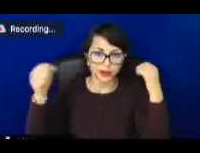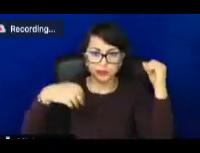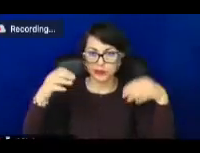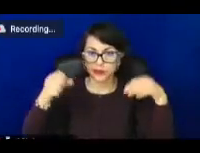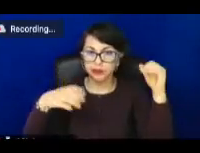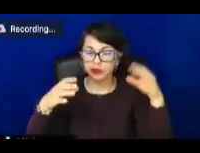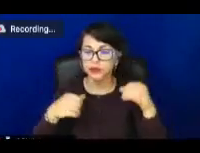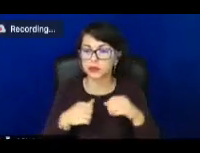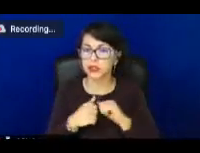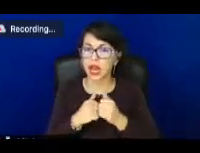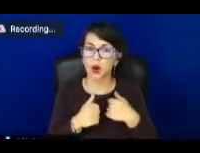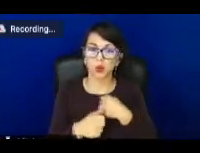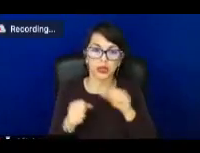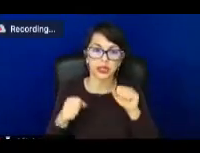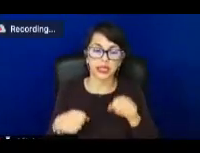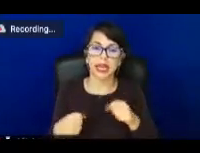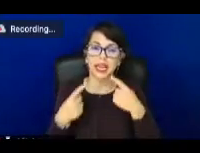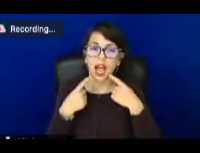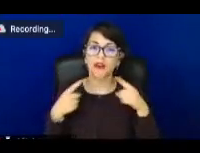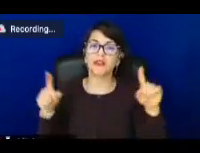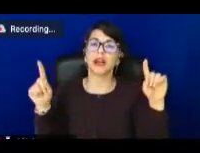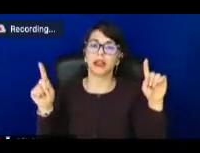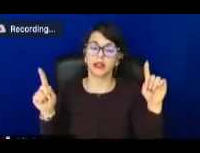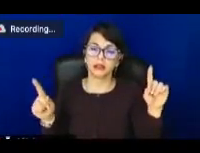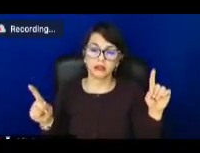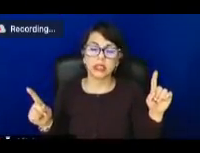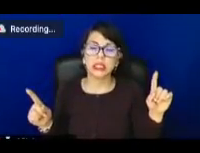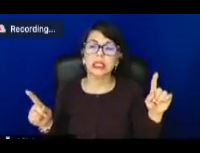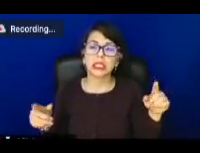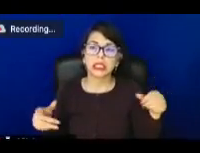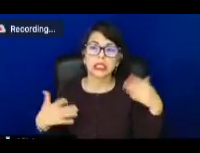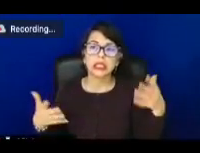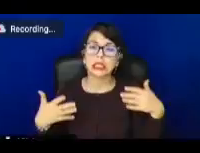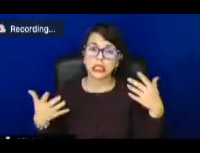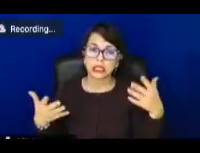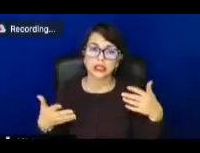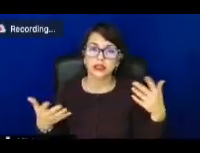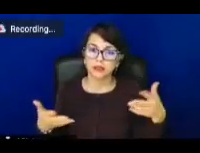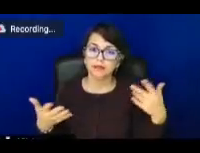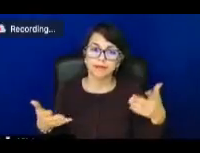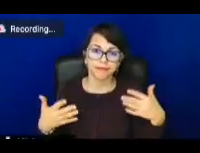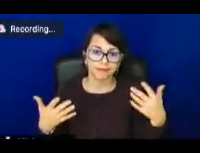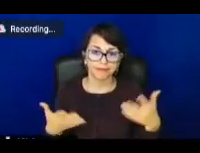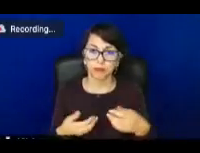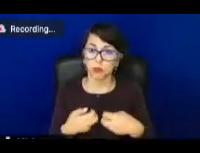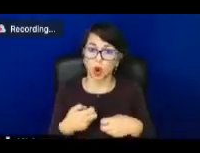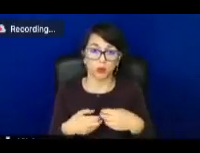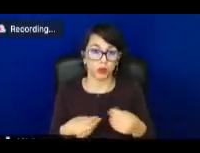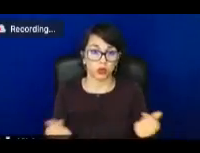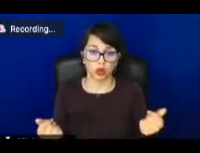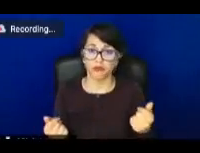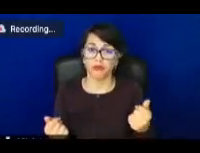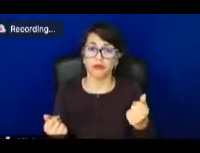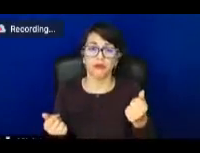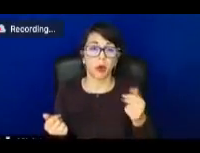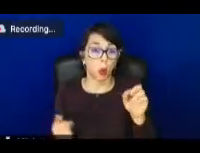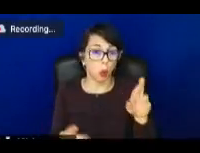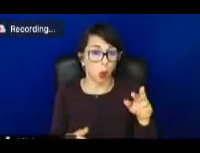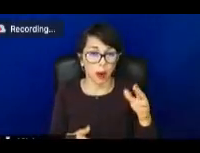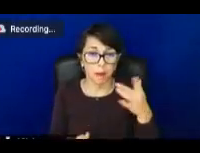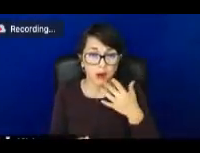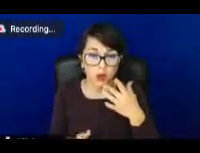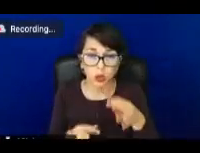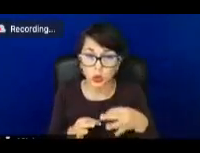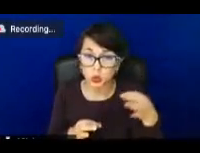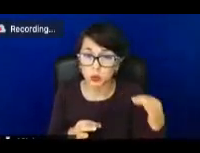this effectively, or maybe it's something we want to hold off on. I mean,